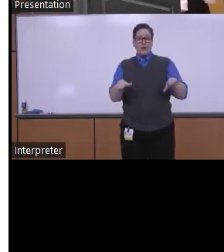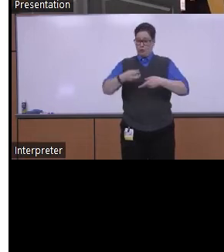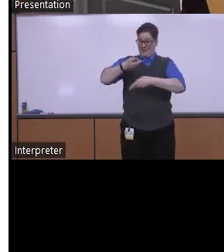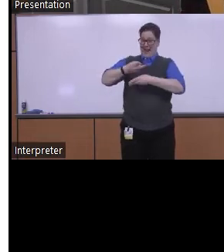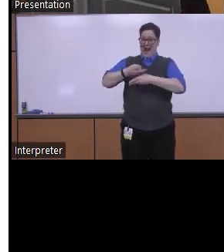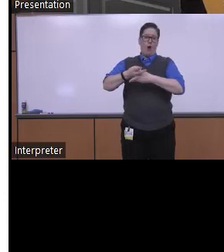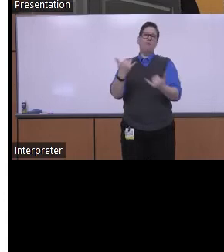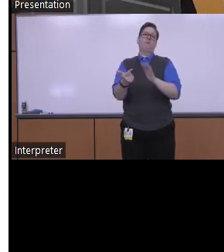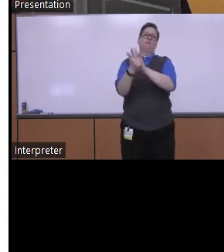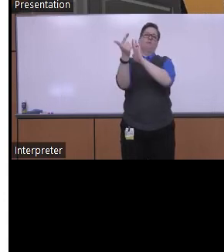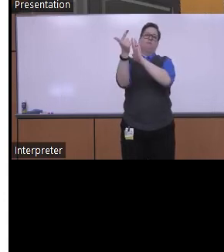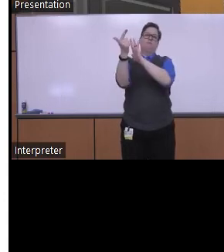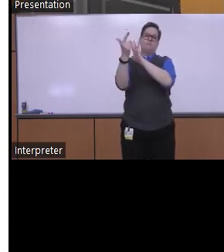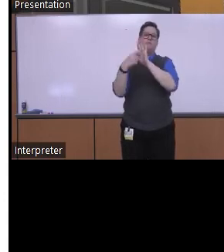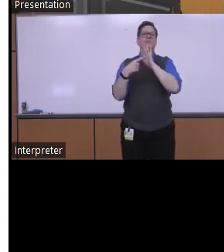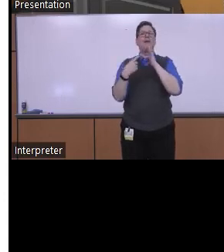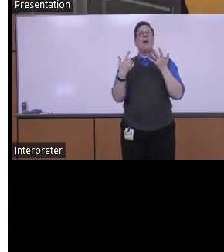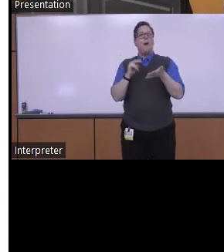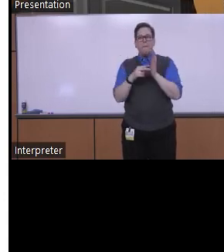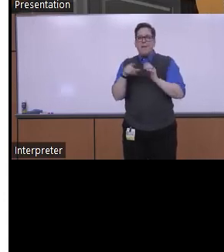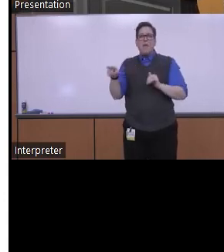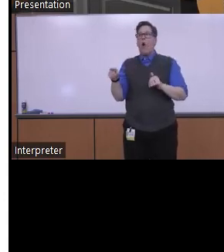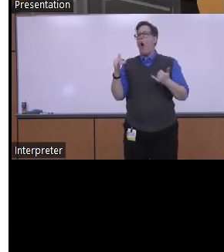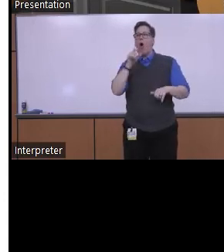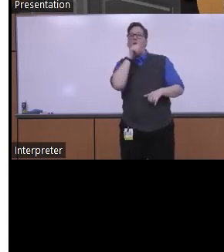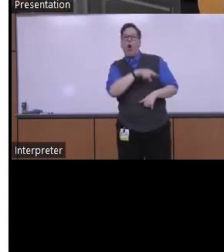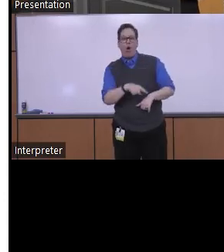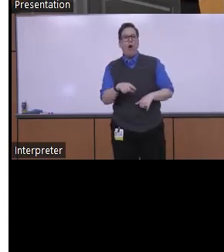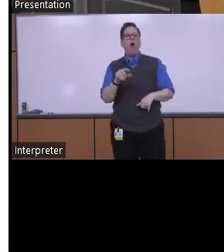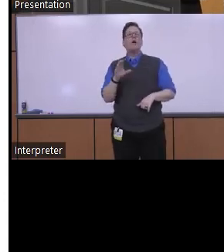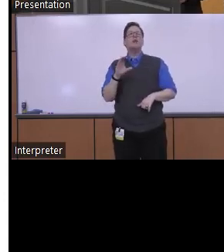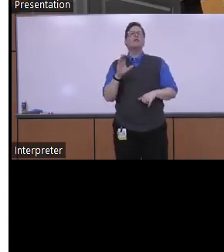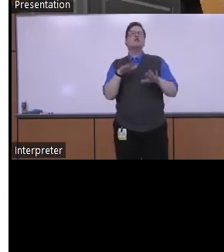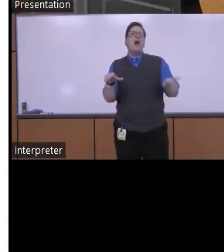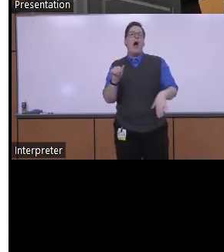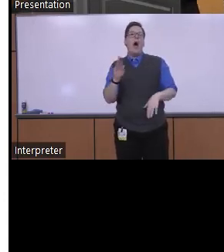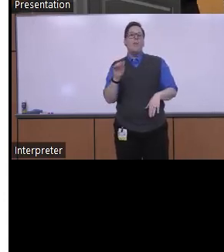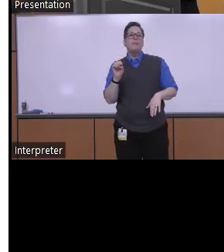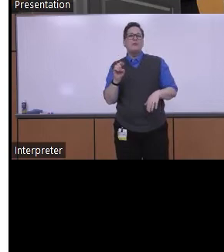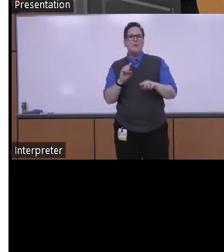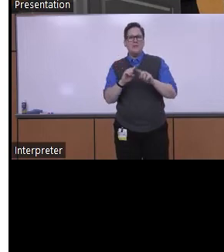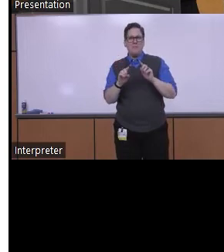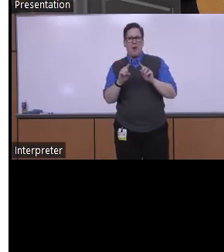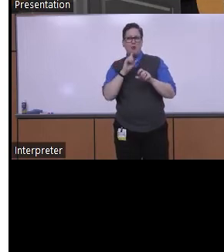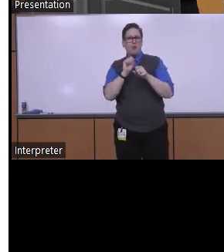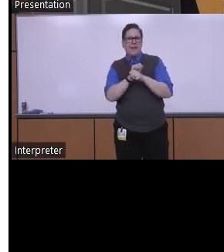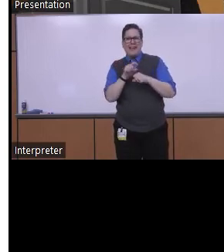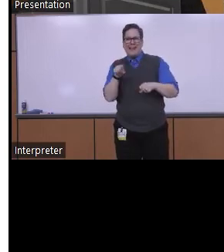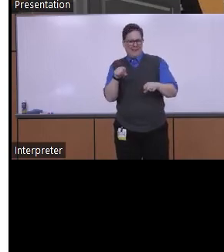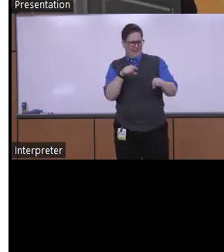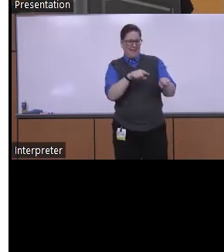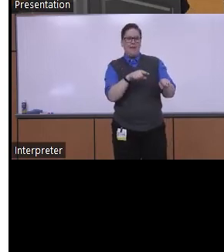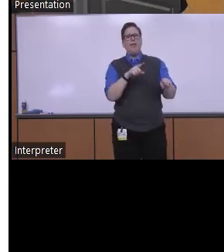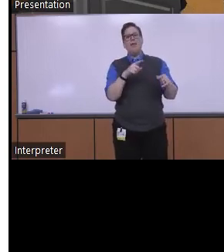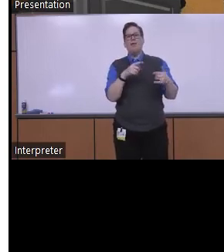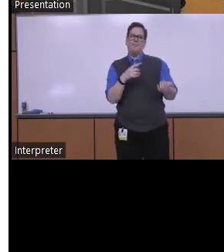Texas, as this demonstrates how child abuse allegations and investigations are used as a cudgel to punish and criminalize certain families. This is one